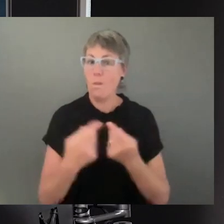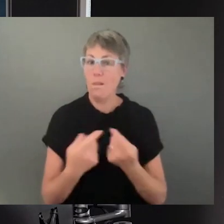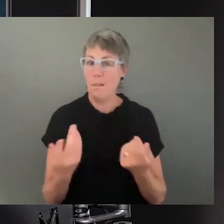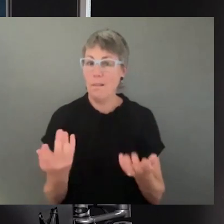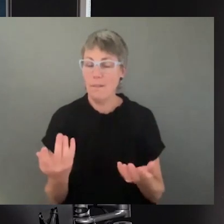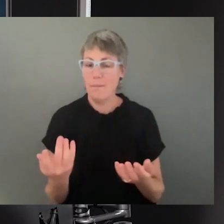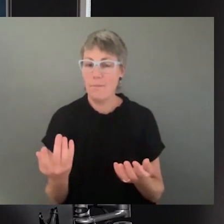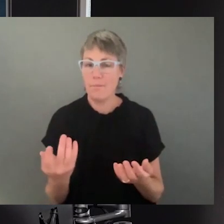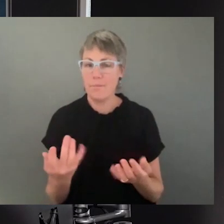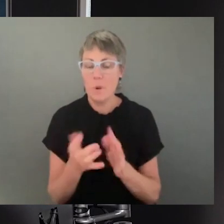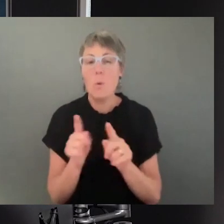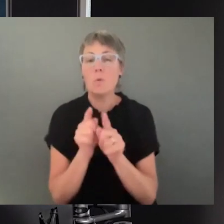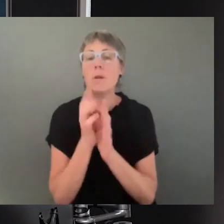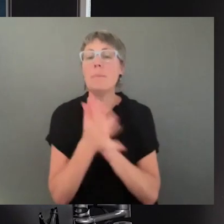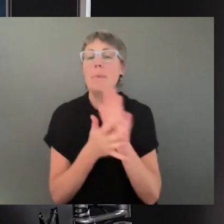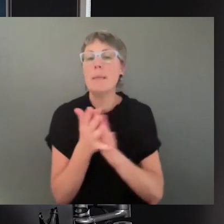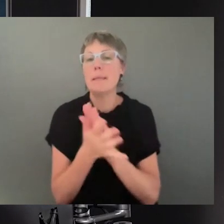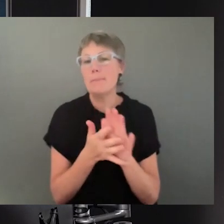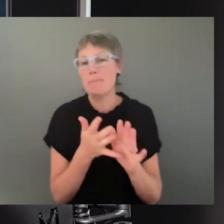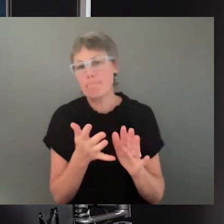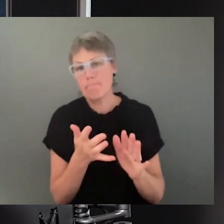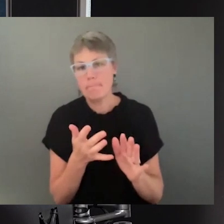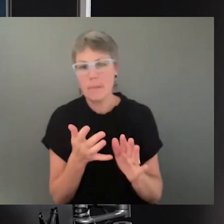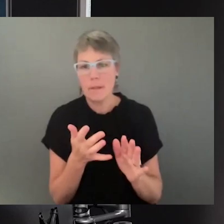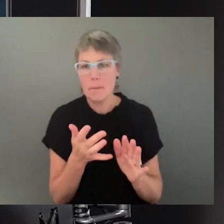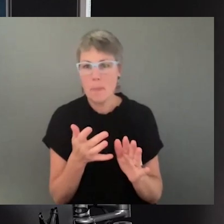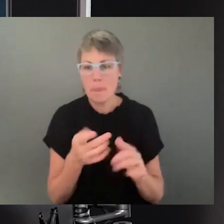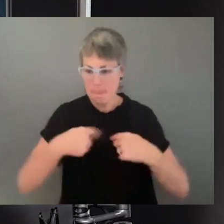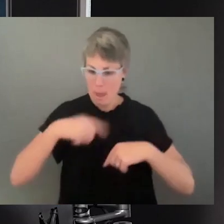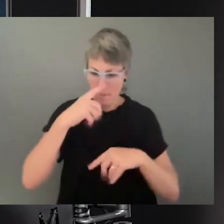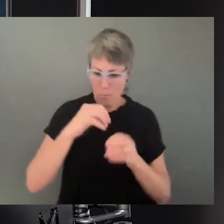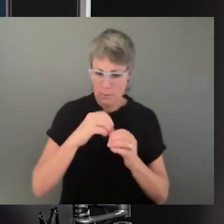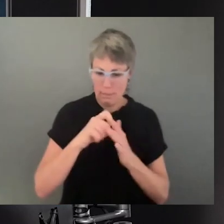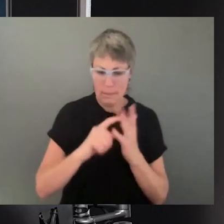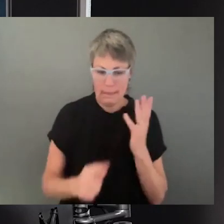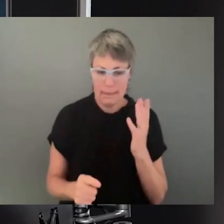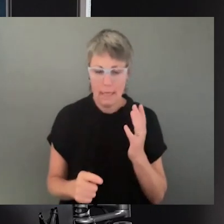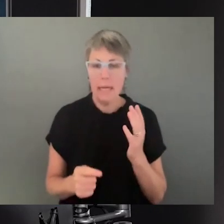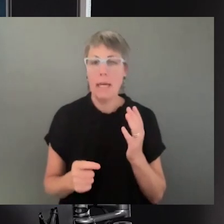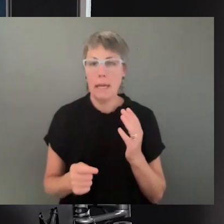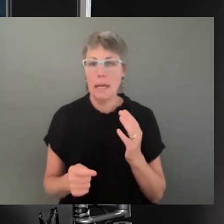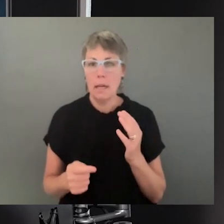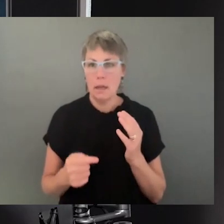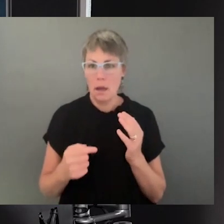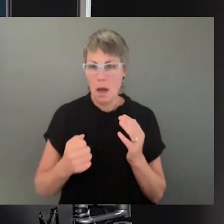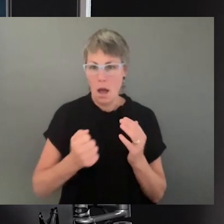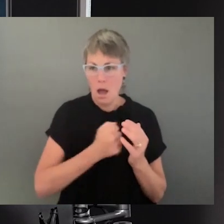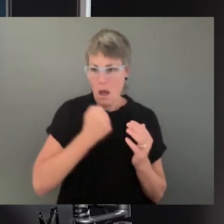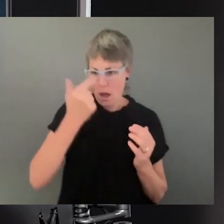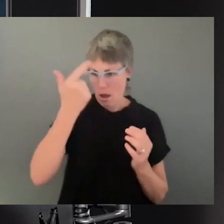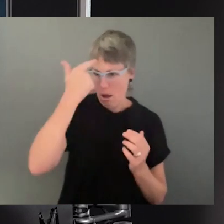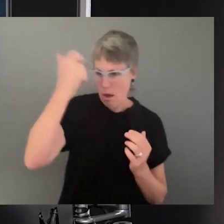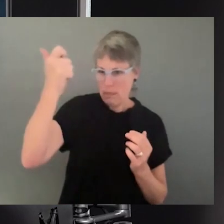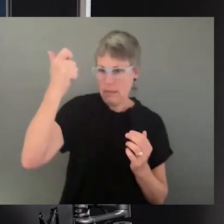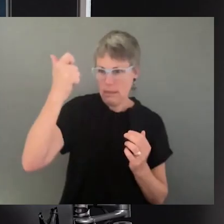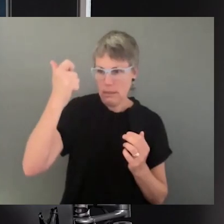also means that we are, as people with disability, not just contributing to